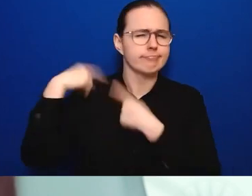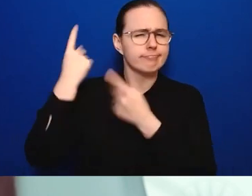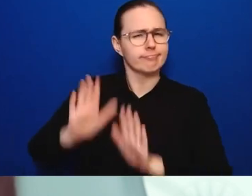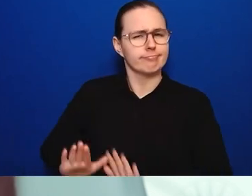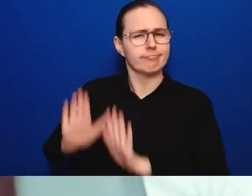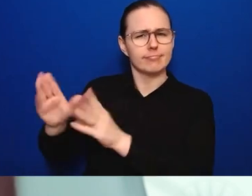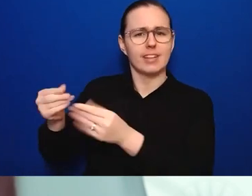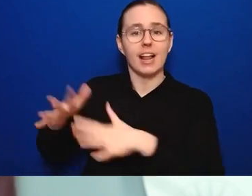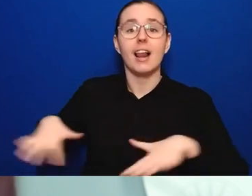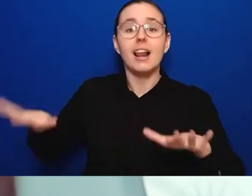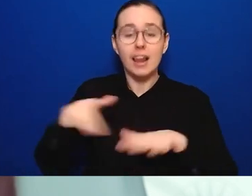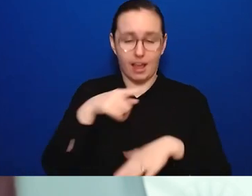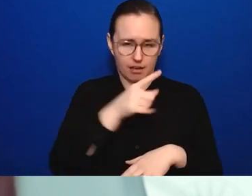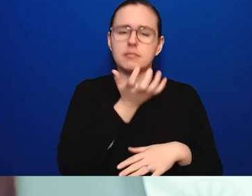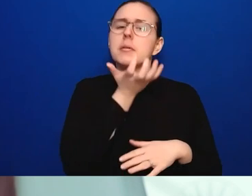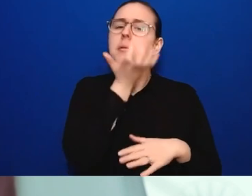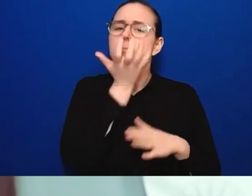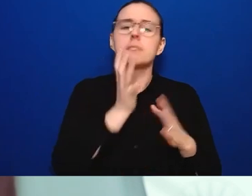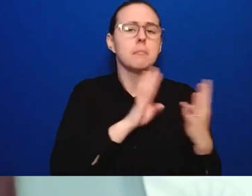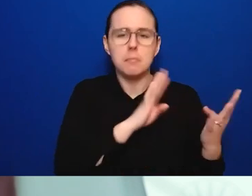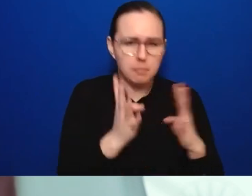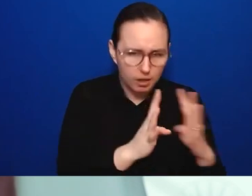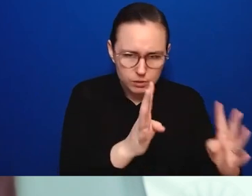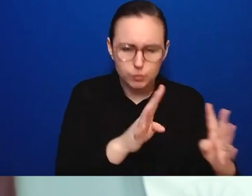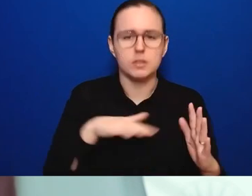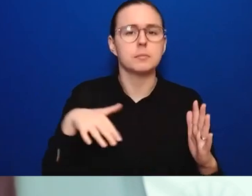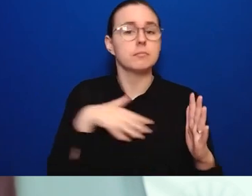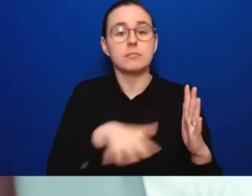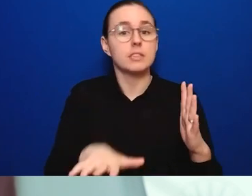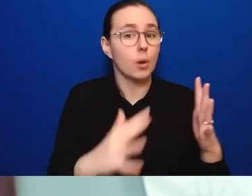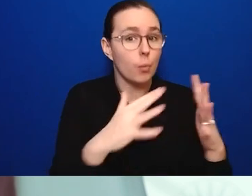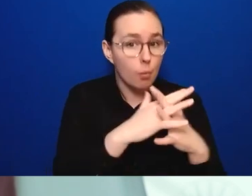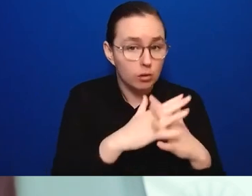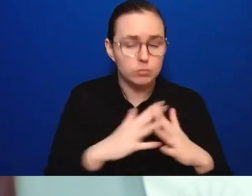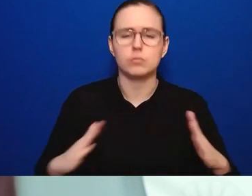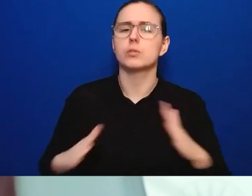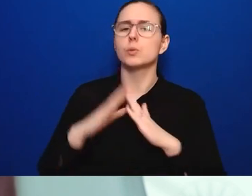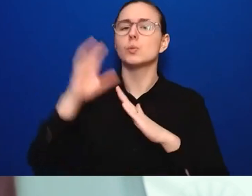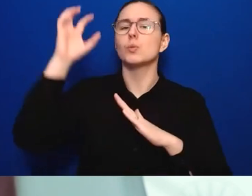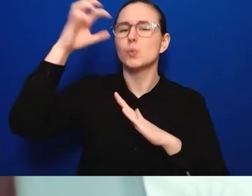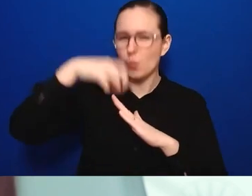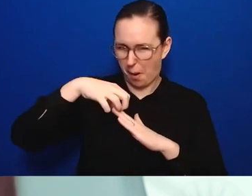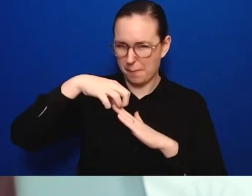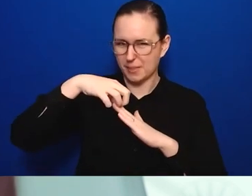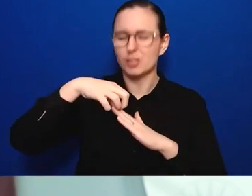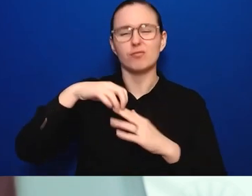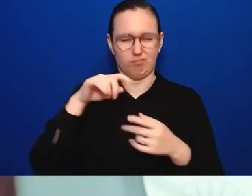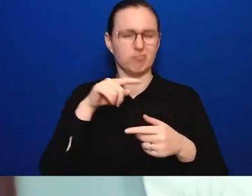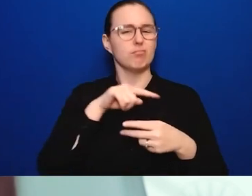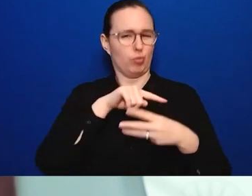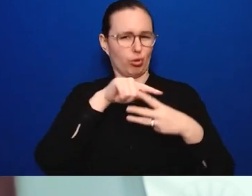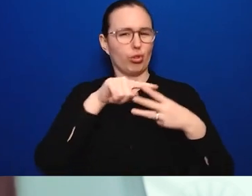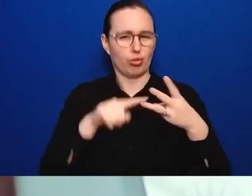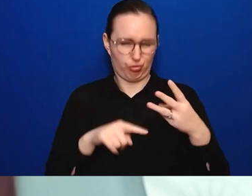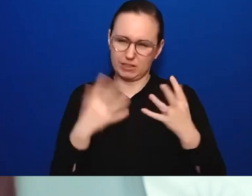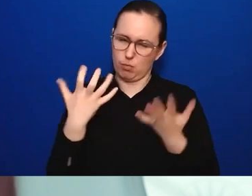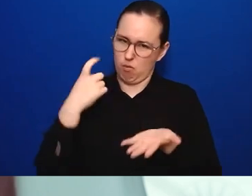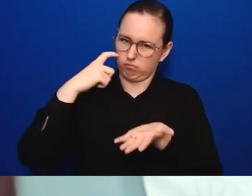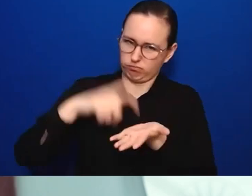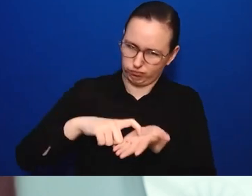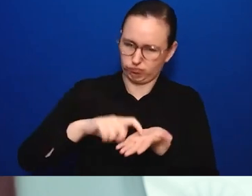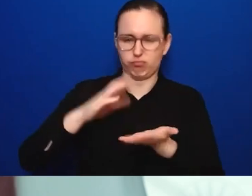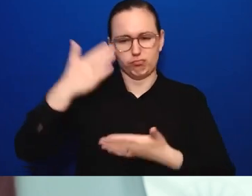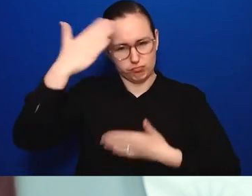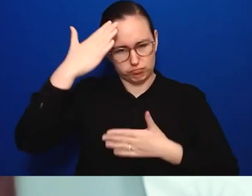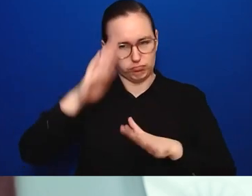Musqueam, Squamish, and Tsleil-Waututh Nations. I'm here today with my colleague, Minister Mike Farnworth, Minister of Public Safety